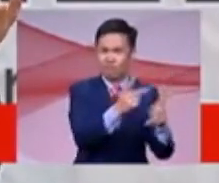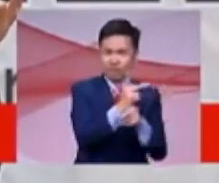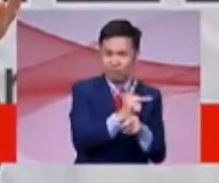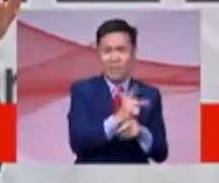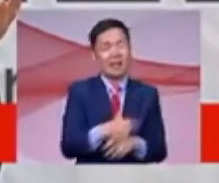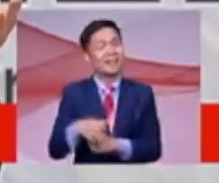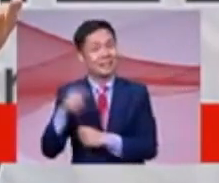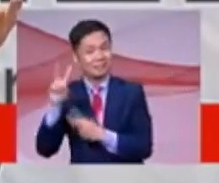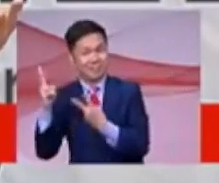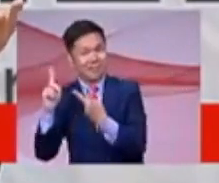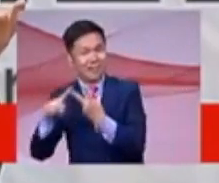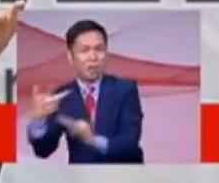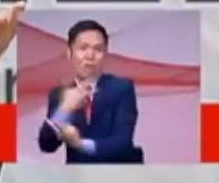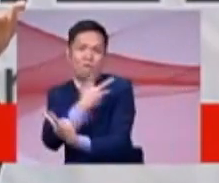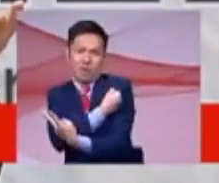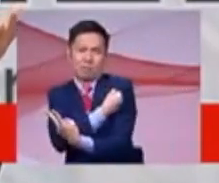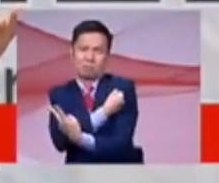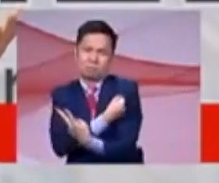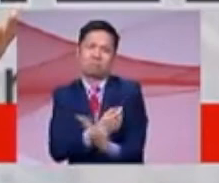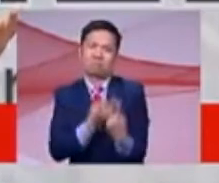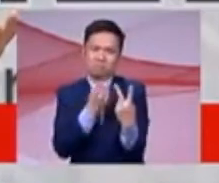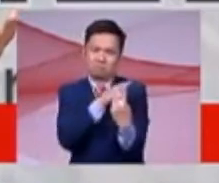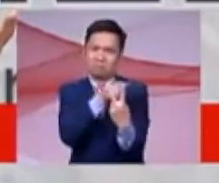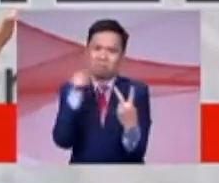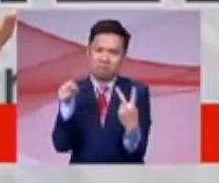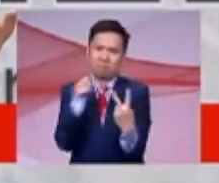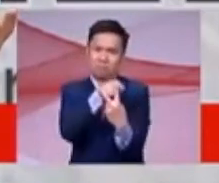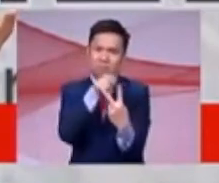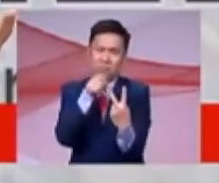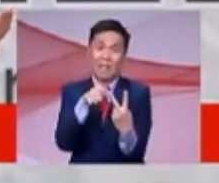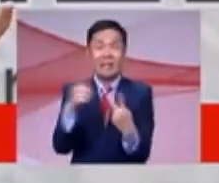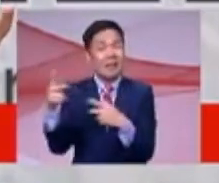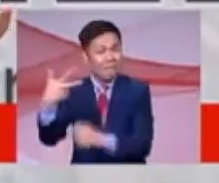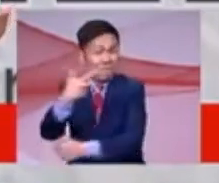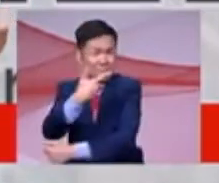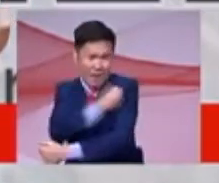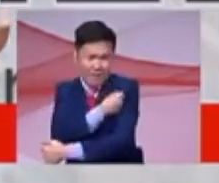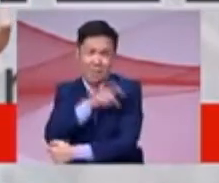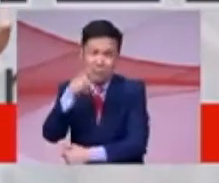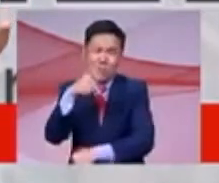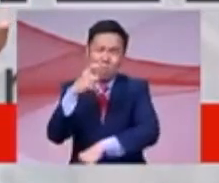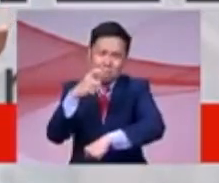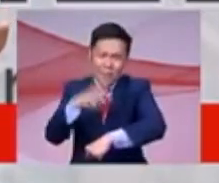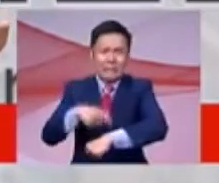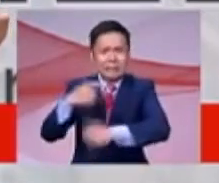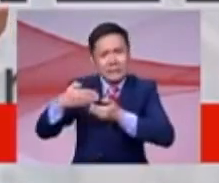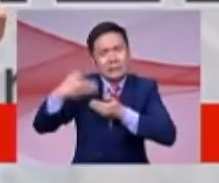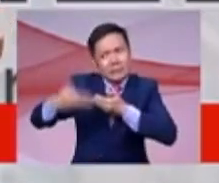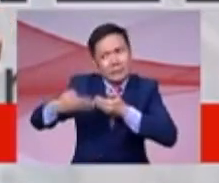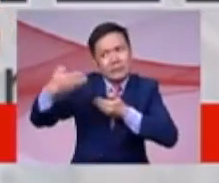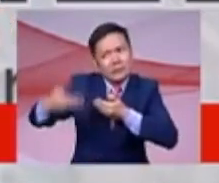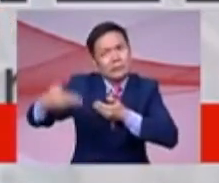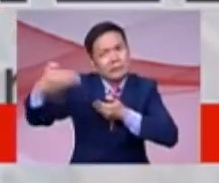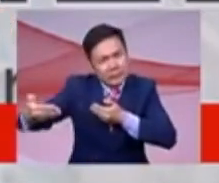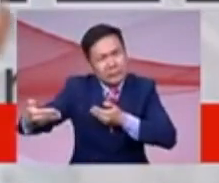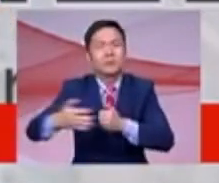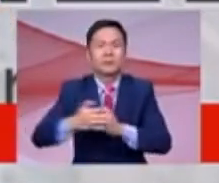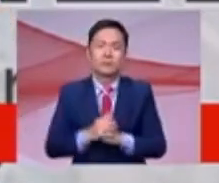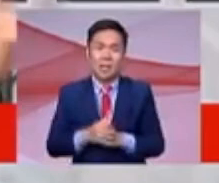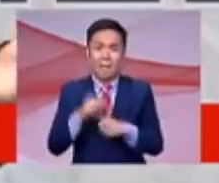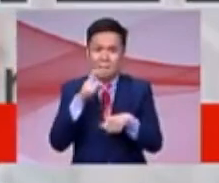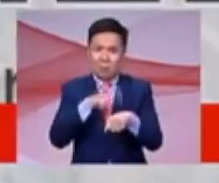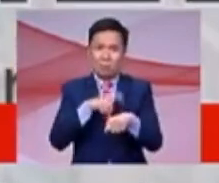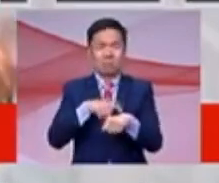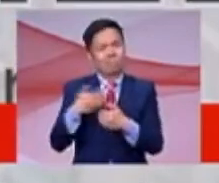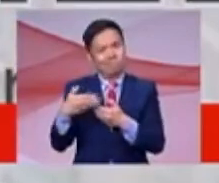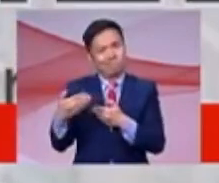are depending on the vaccine rollout. It takes time for the vaccine to be effective to prevent and loosen in terms